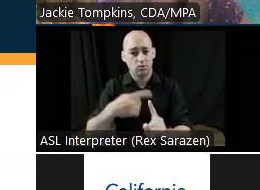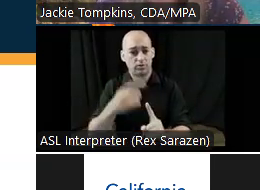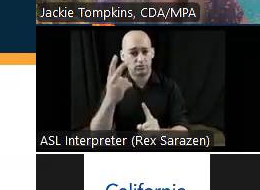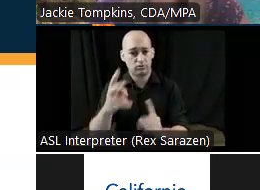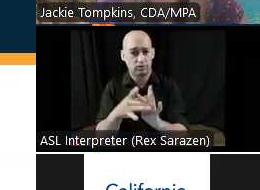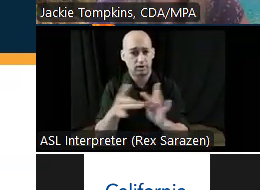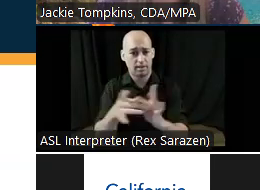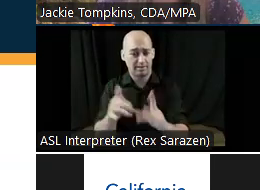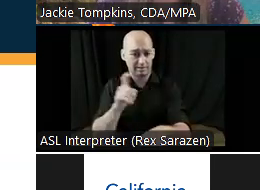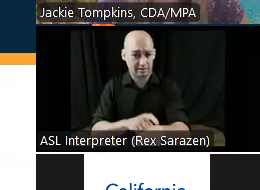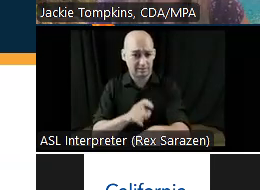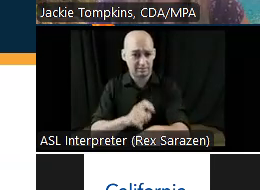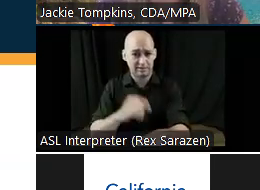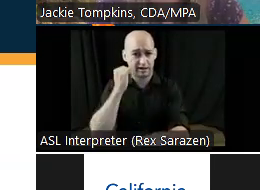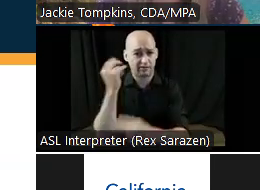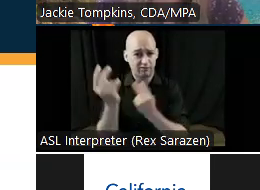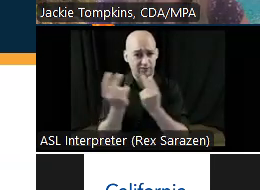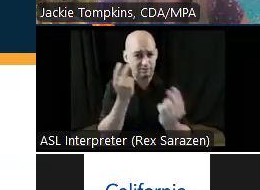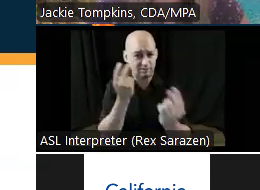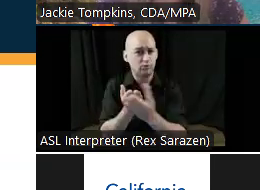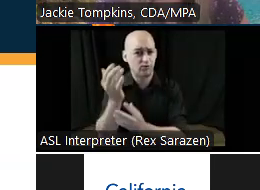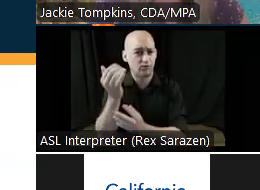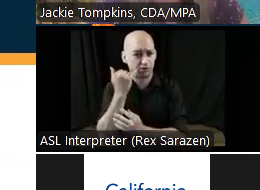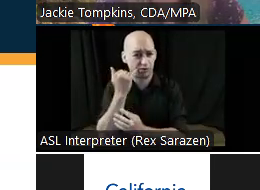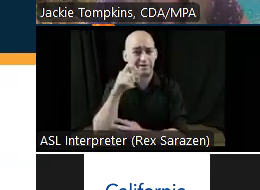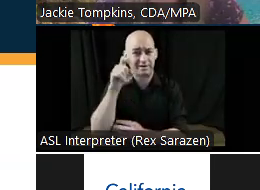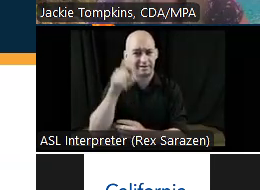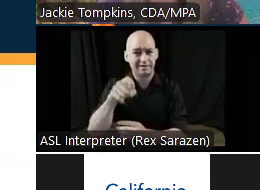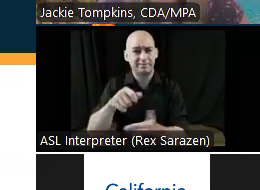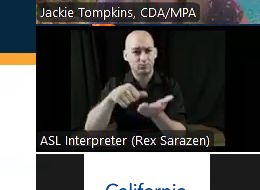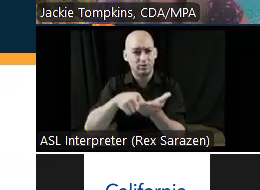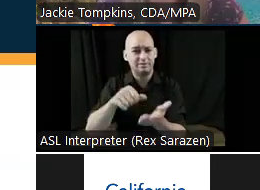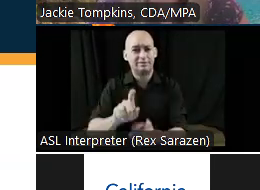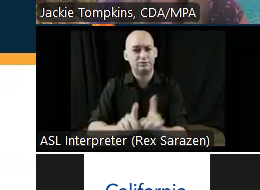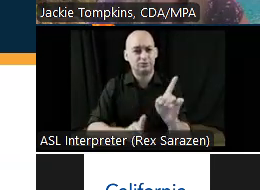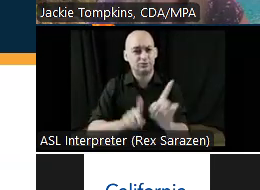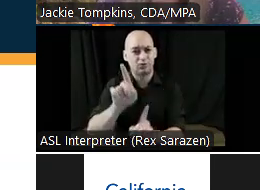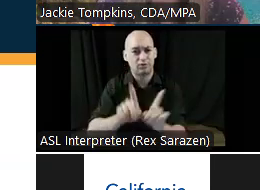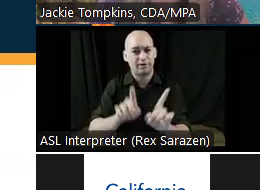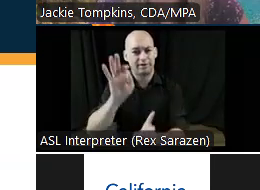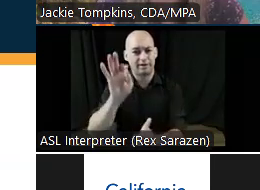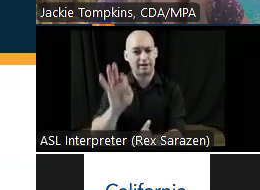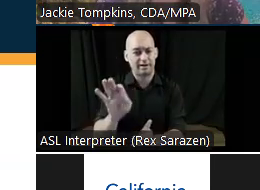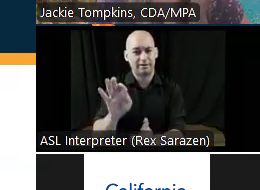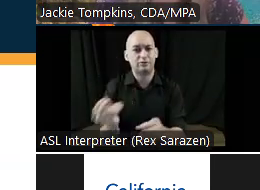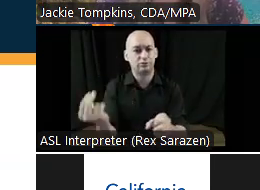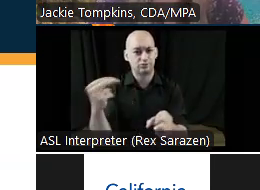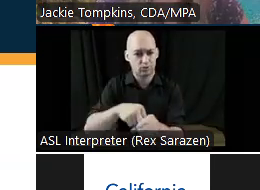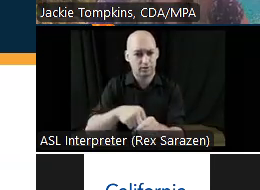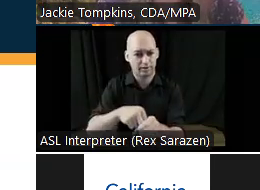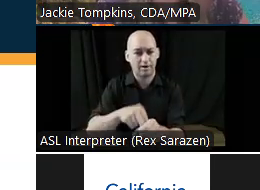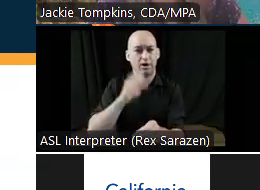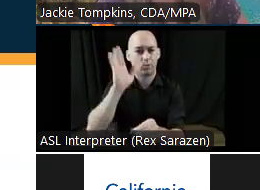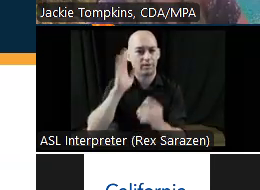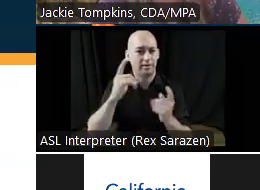if you are attending by phone, you will want to press *9 on your dial pad to join the line. I will announce the